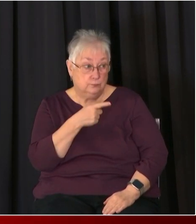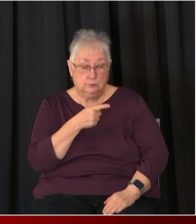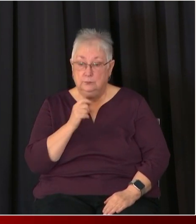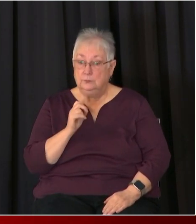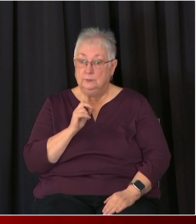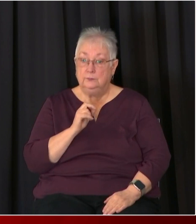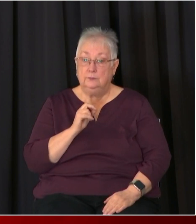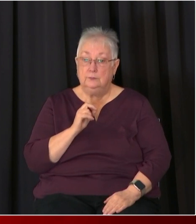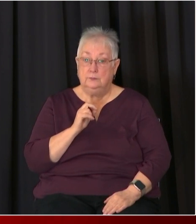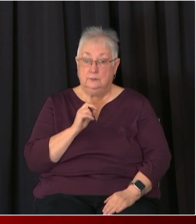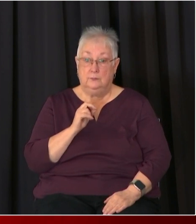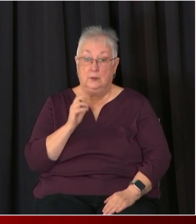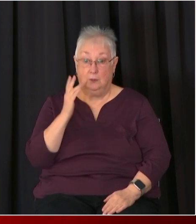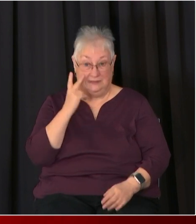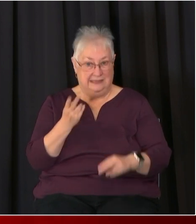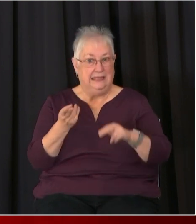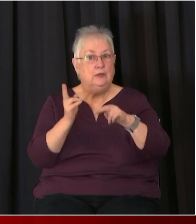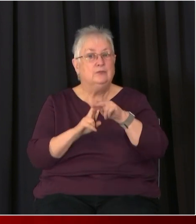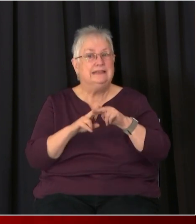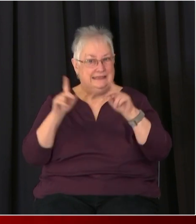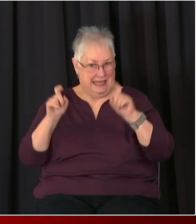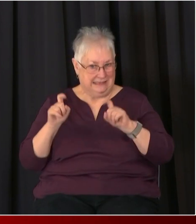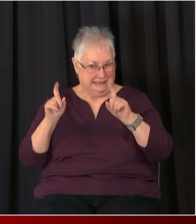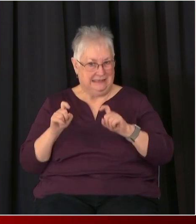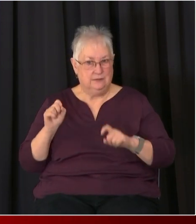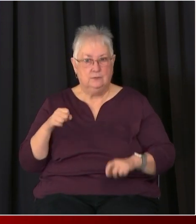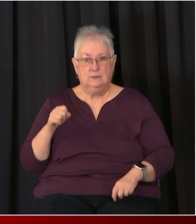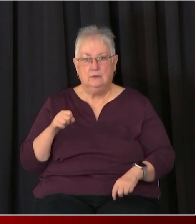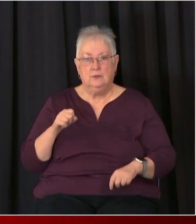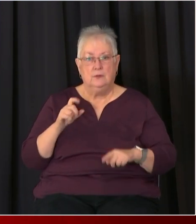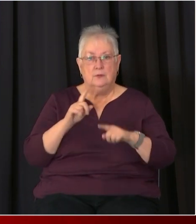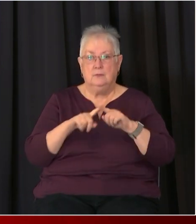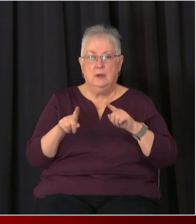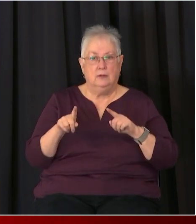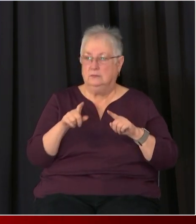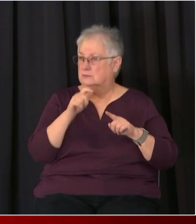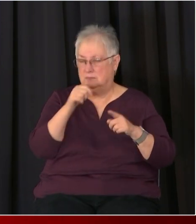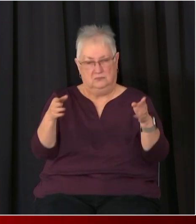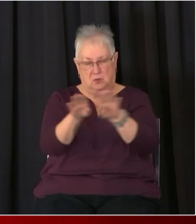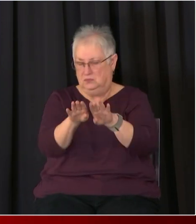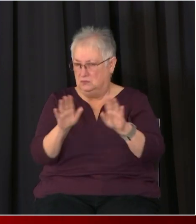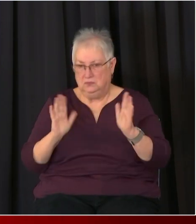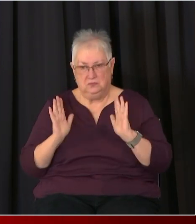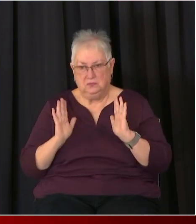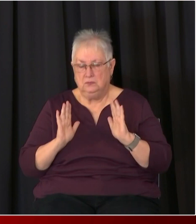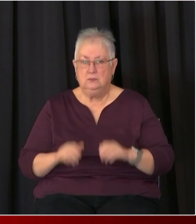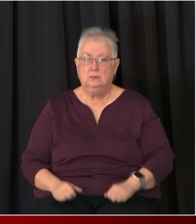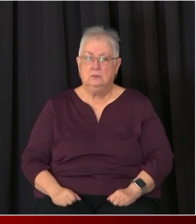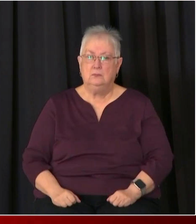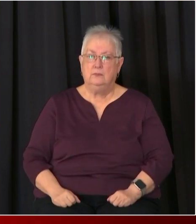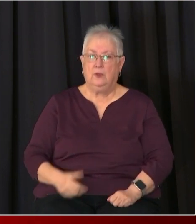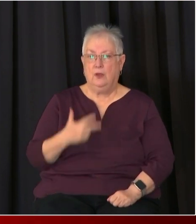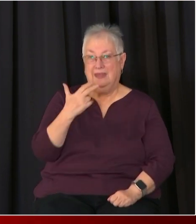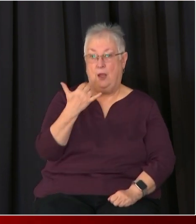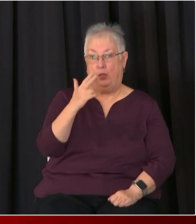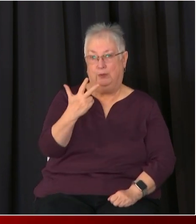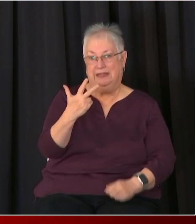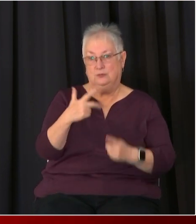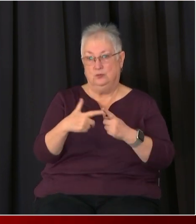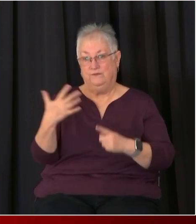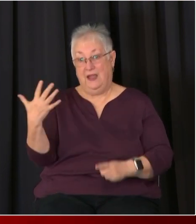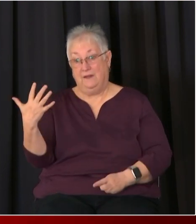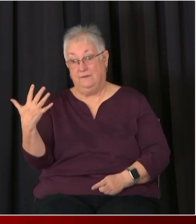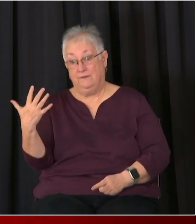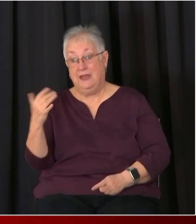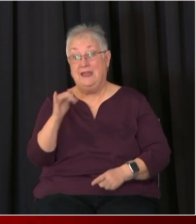that to make sure that right now we're in the 3 to 5 day range to get results back to folks. We're averaging, I